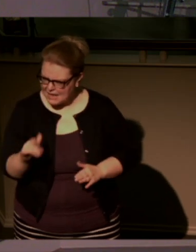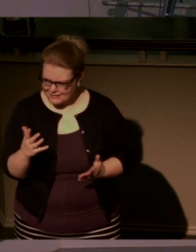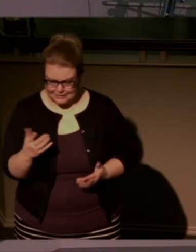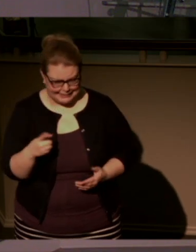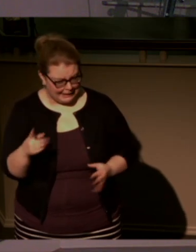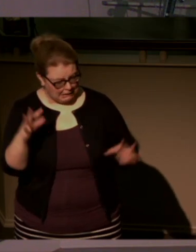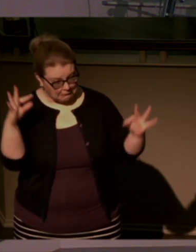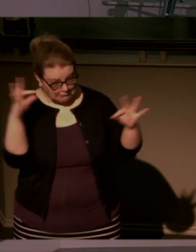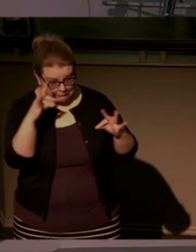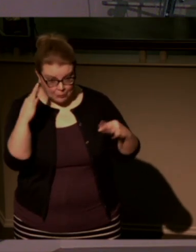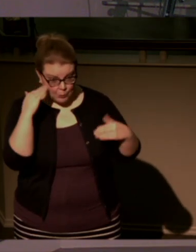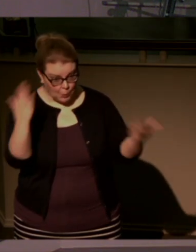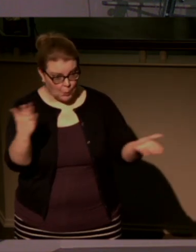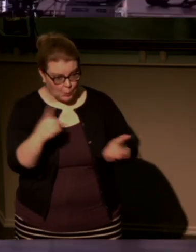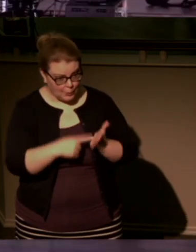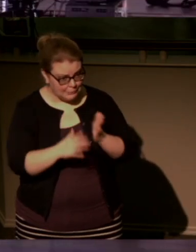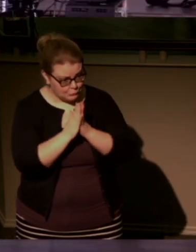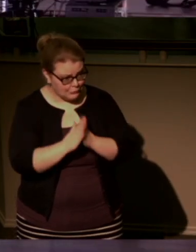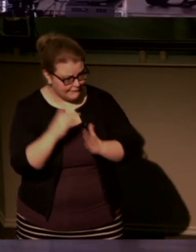didn't even know what to pray for.